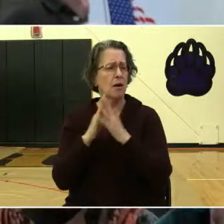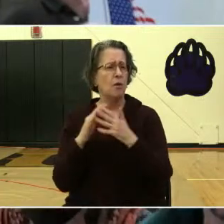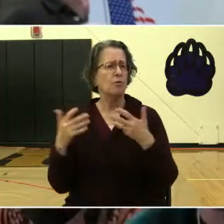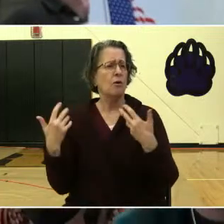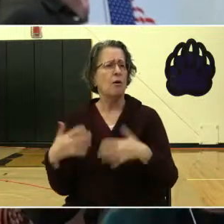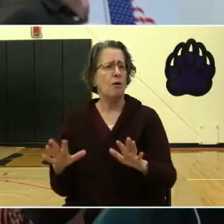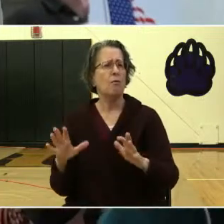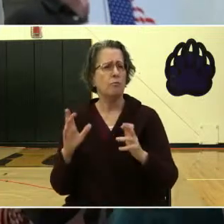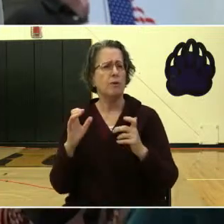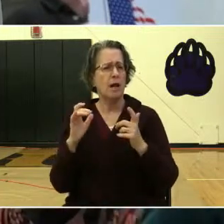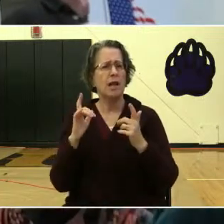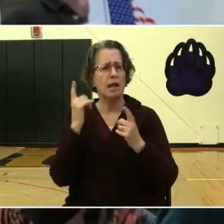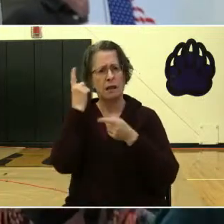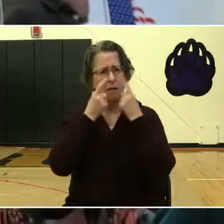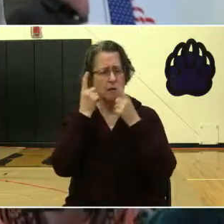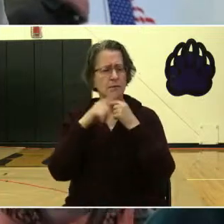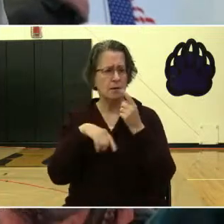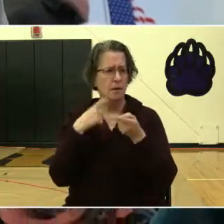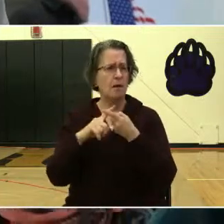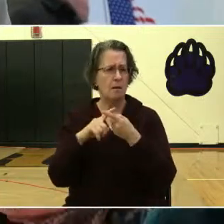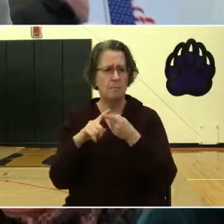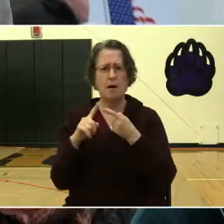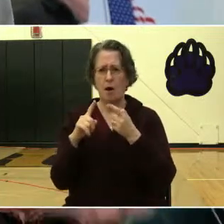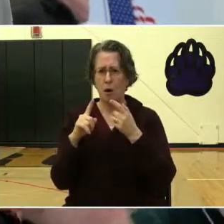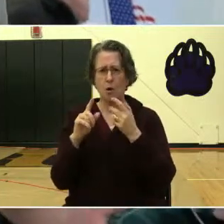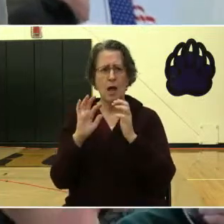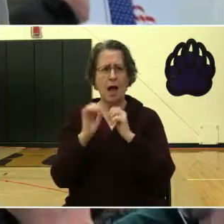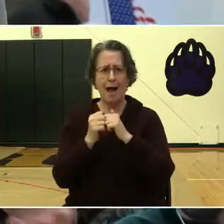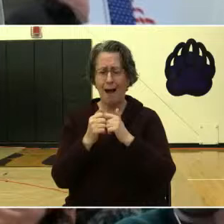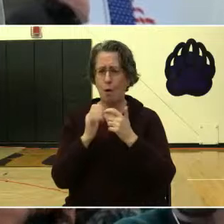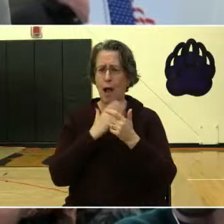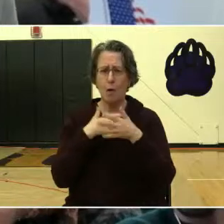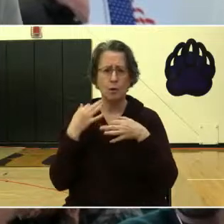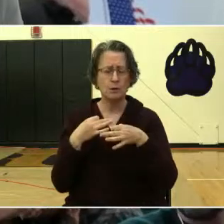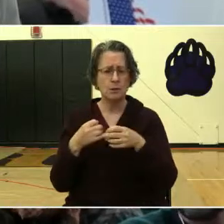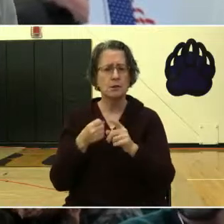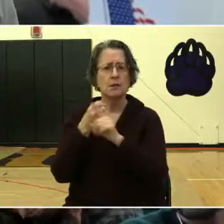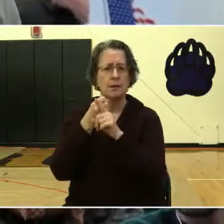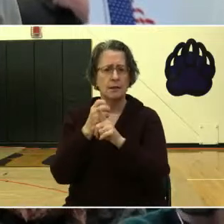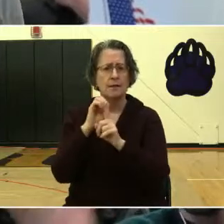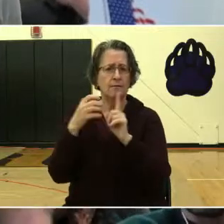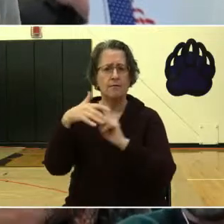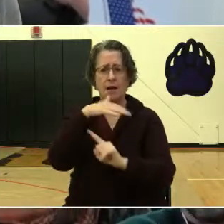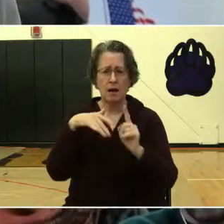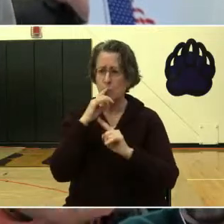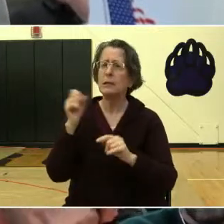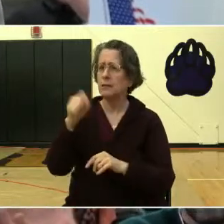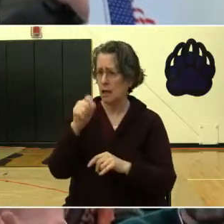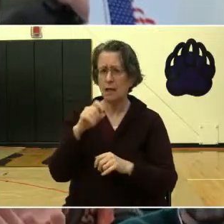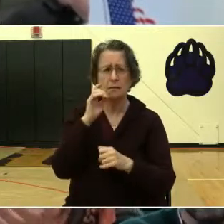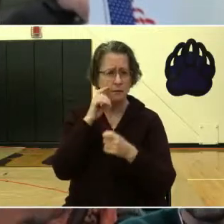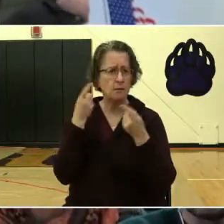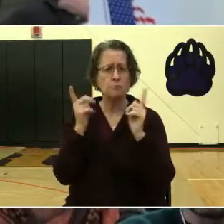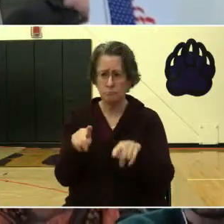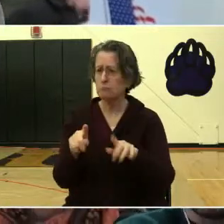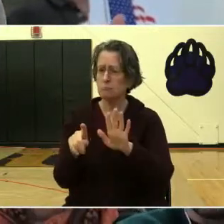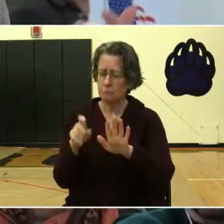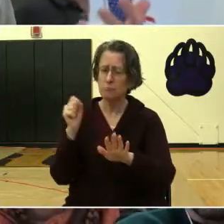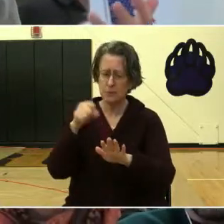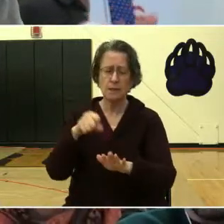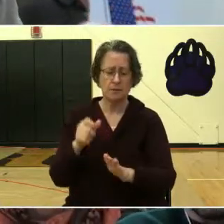this nobody on the on the board denies the problem or anything like that I think those are all valid and they're useful